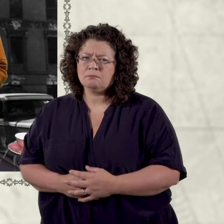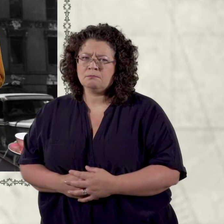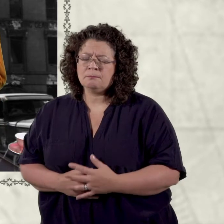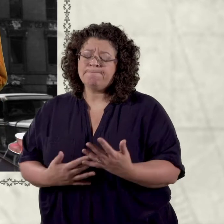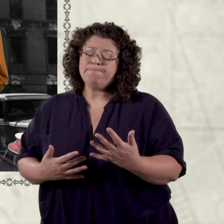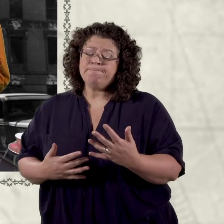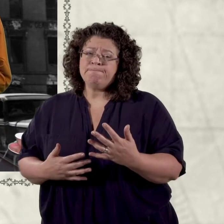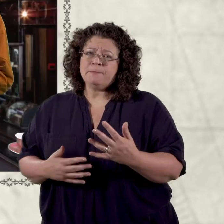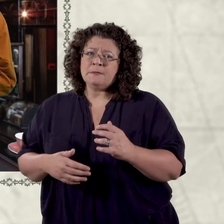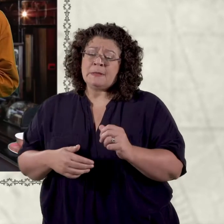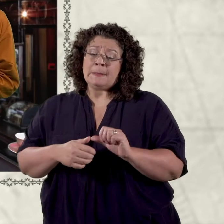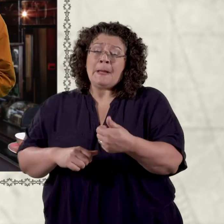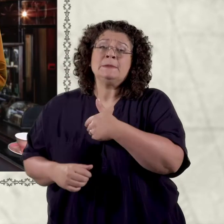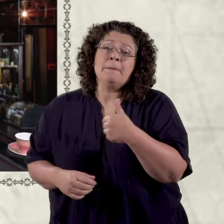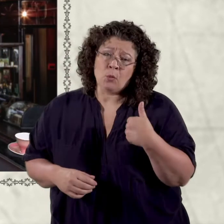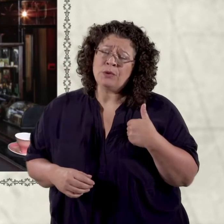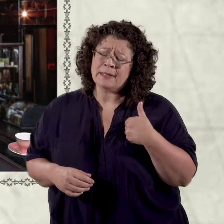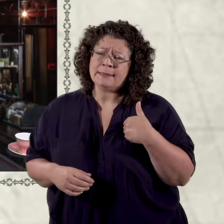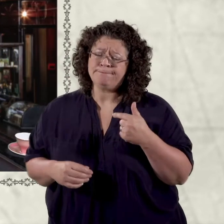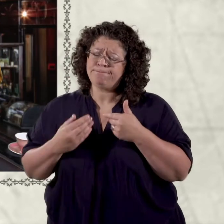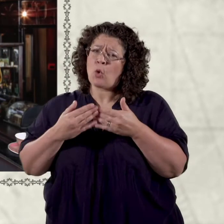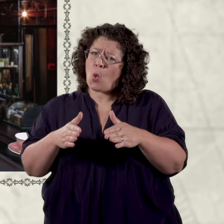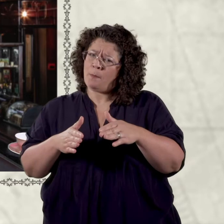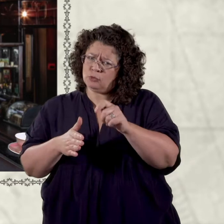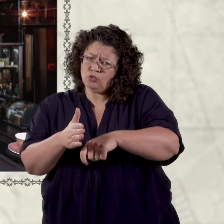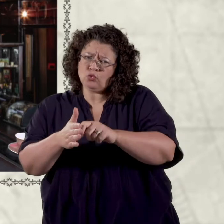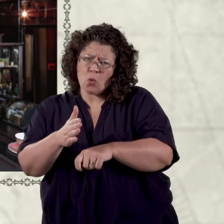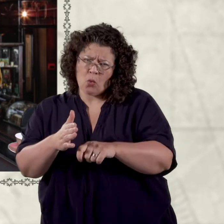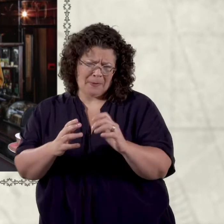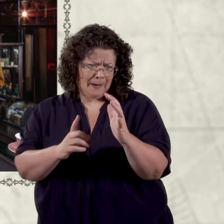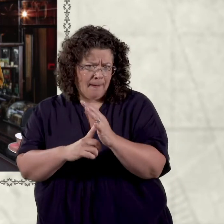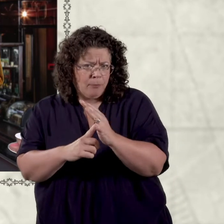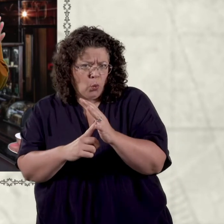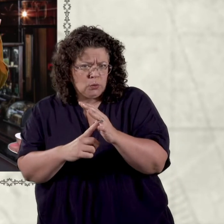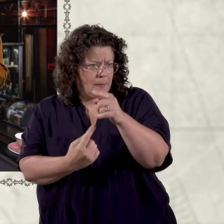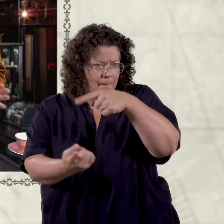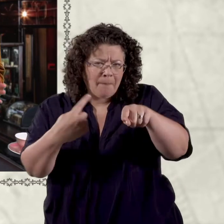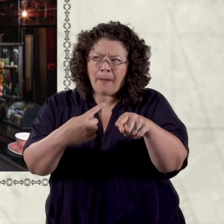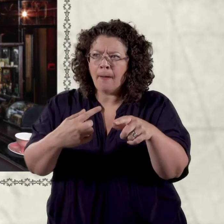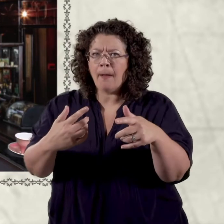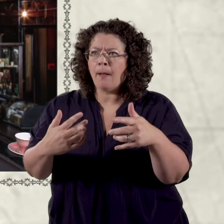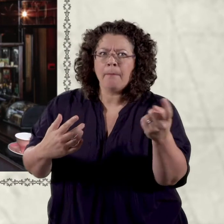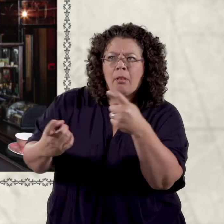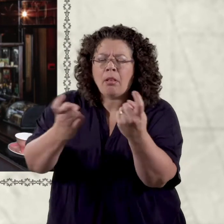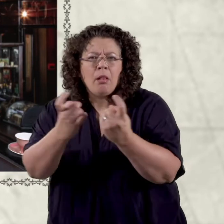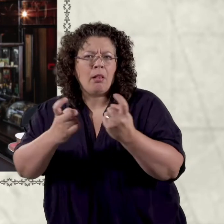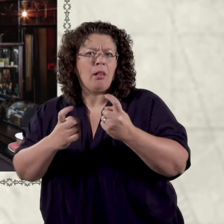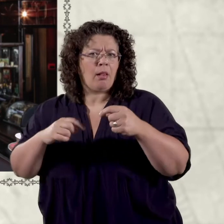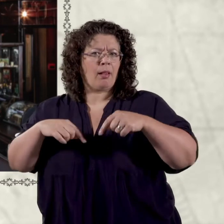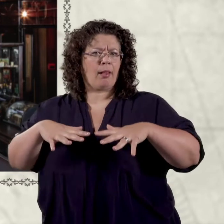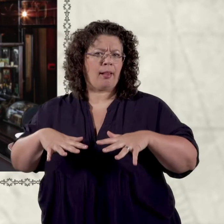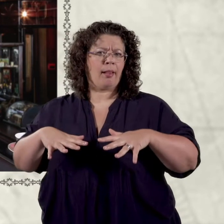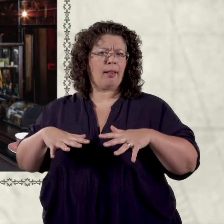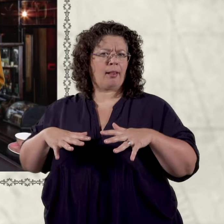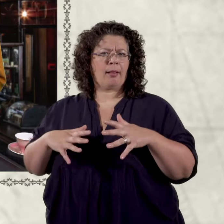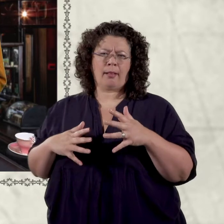Anyway, I opened the shop just the same the next morning. It was important that people had somewhere to